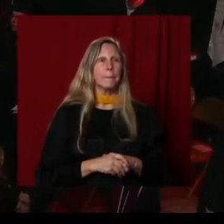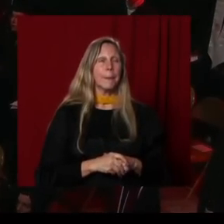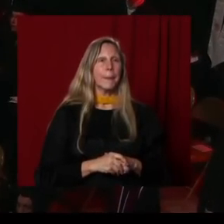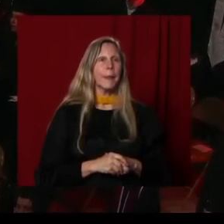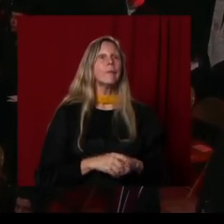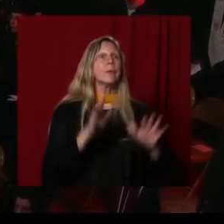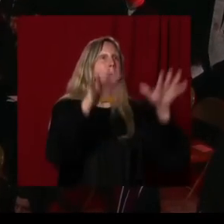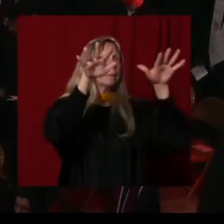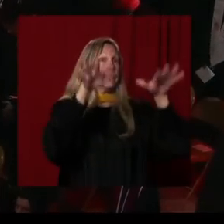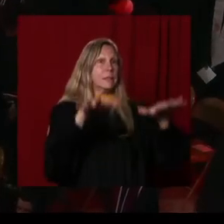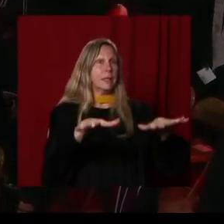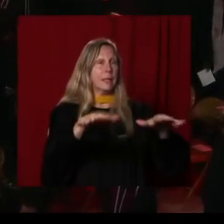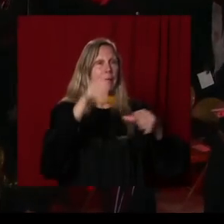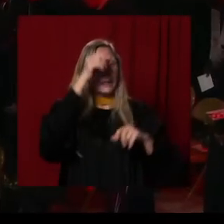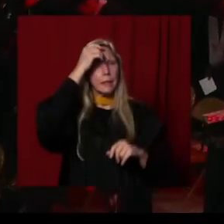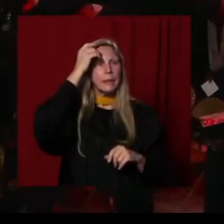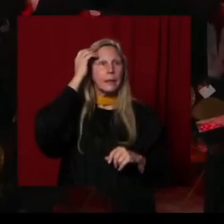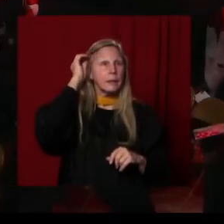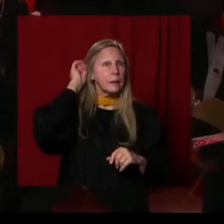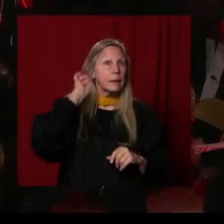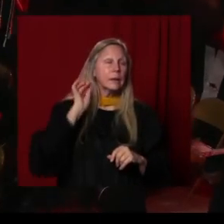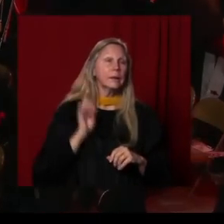You may be seated.